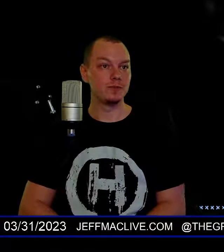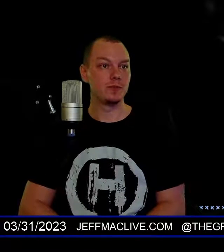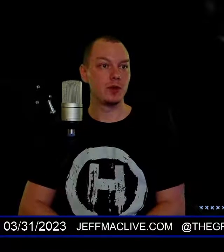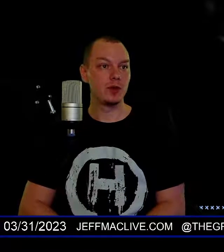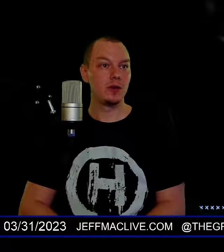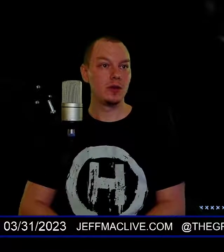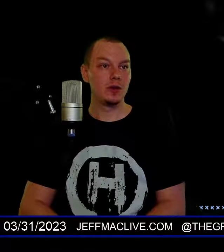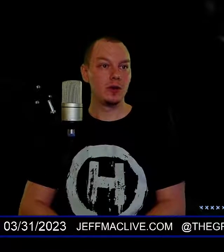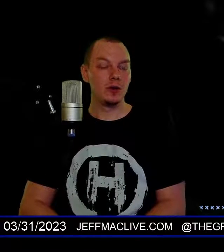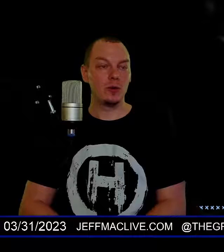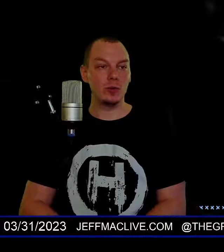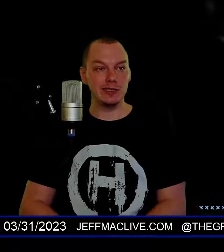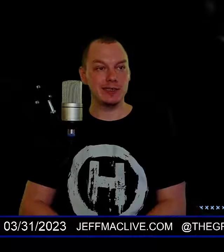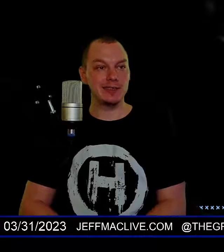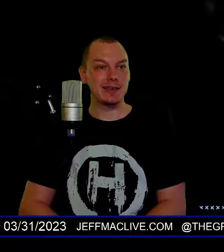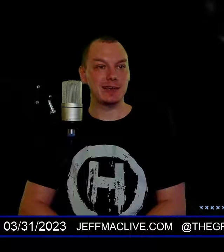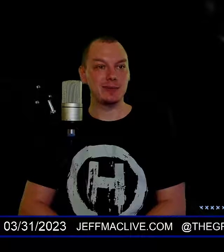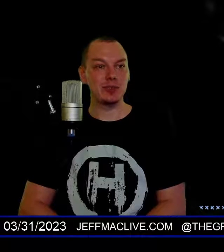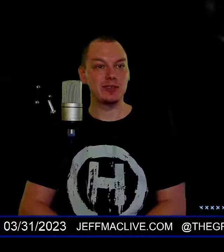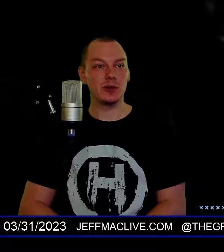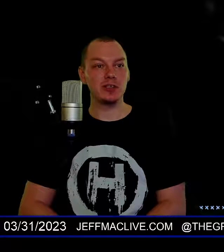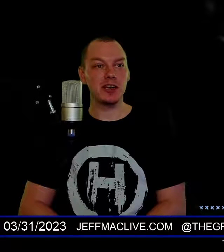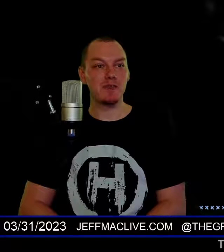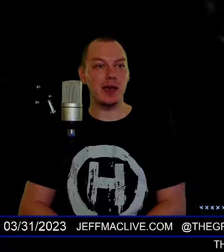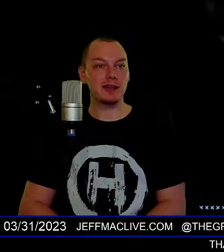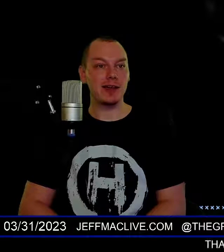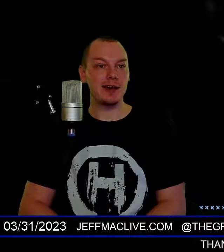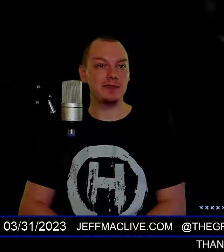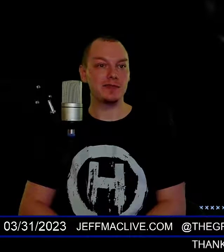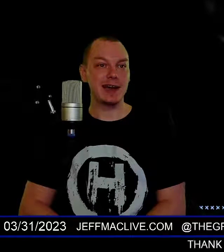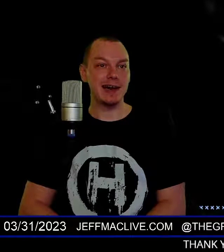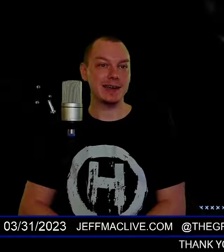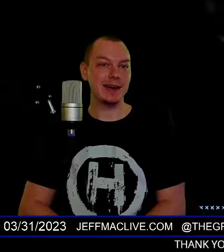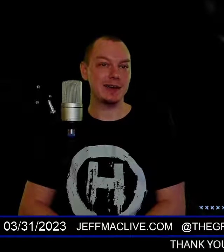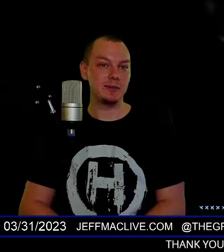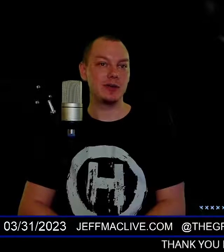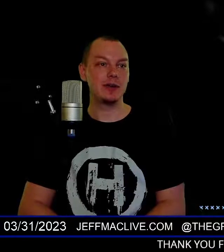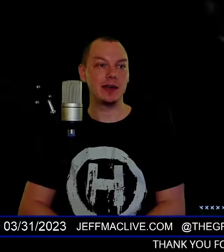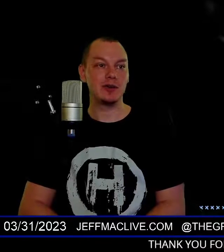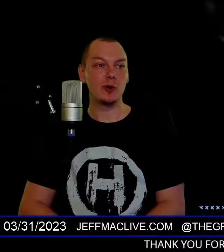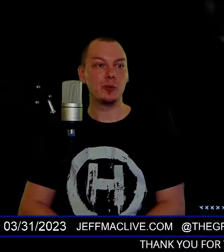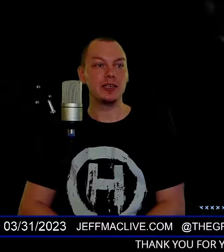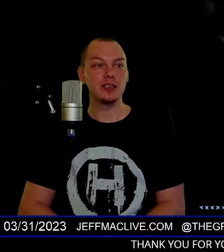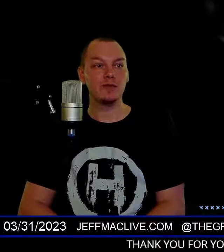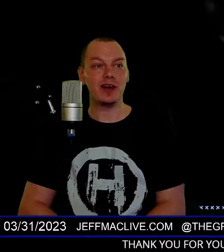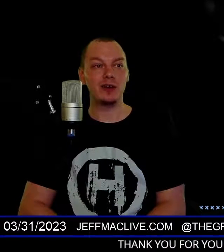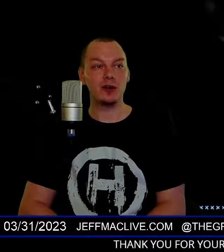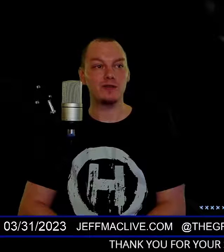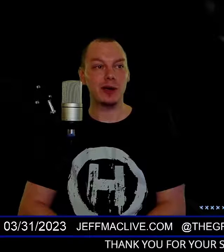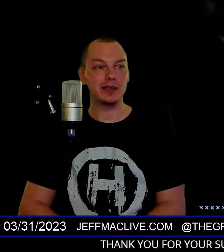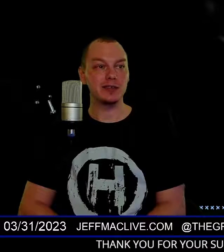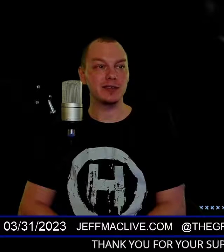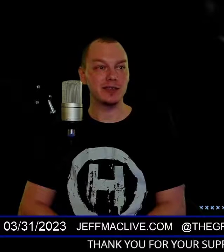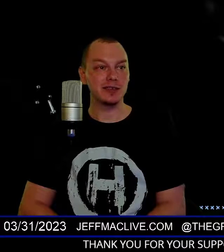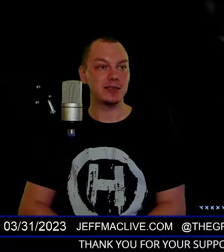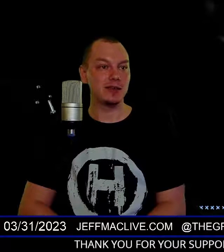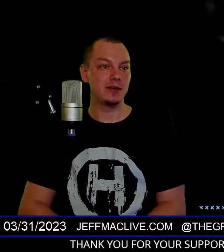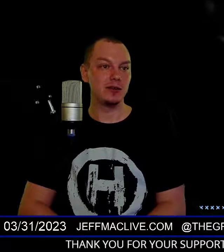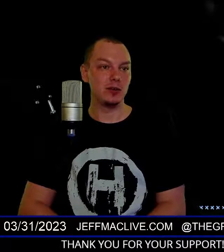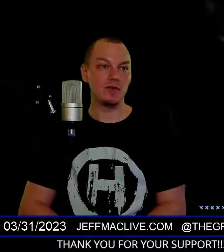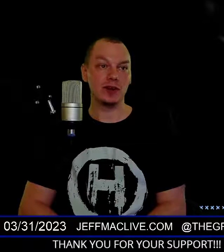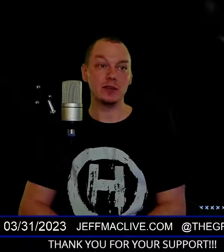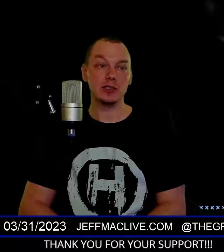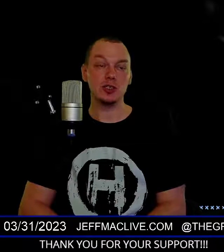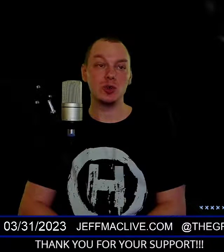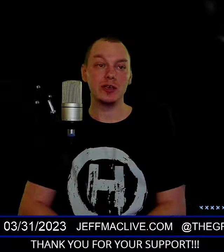show. When you get a second, please go to JeffMacLive.com. On the homepage, you can find all of my links listed.